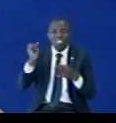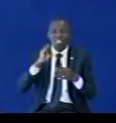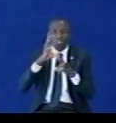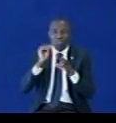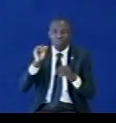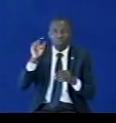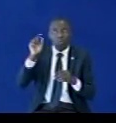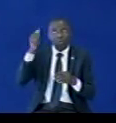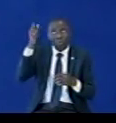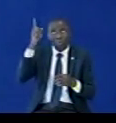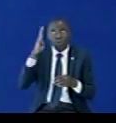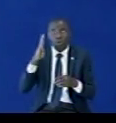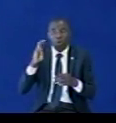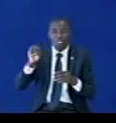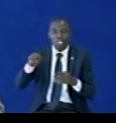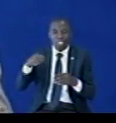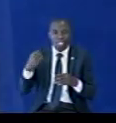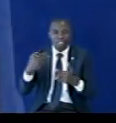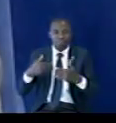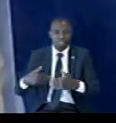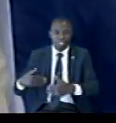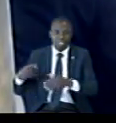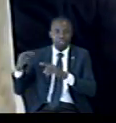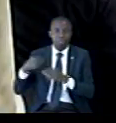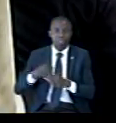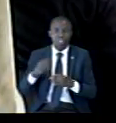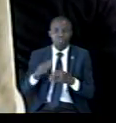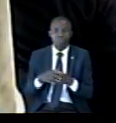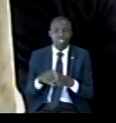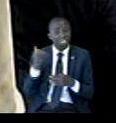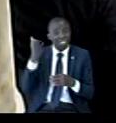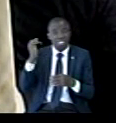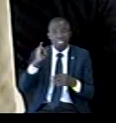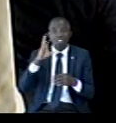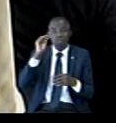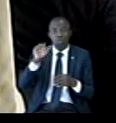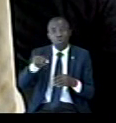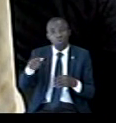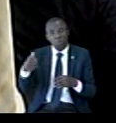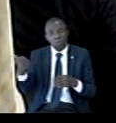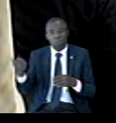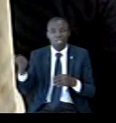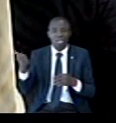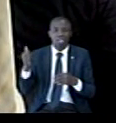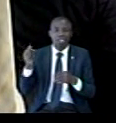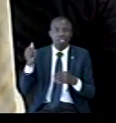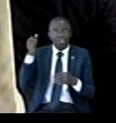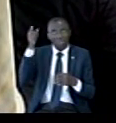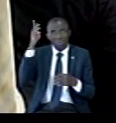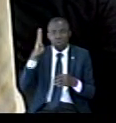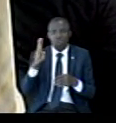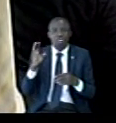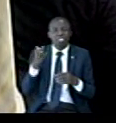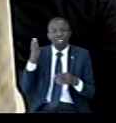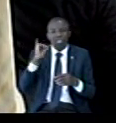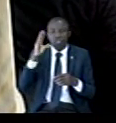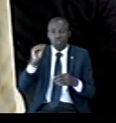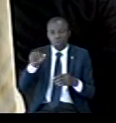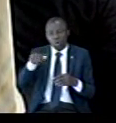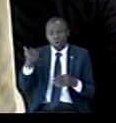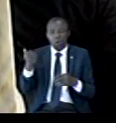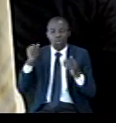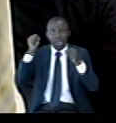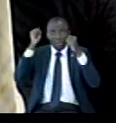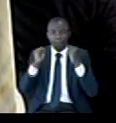God else beside me. There is no other God. There's no other power. There's no